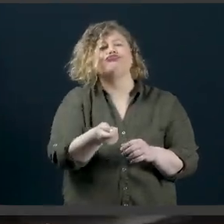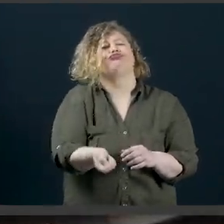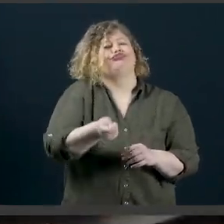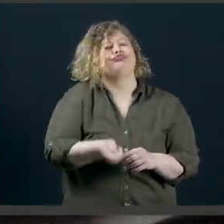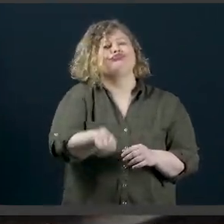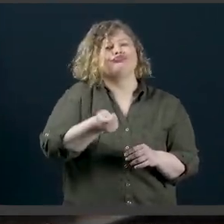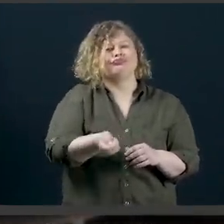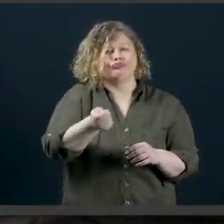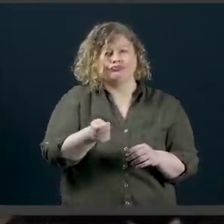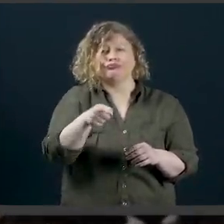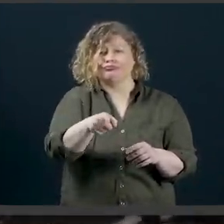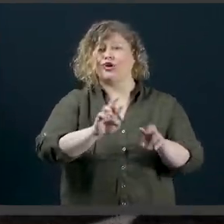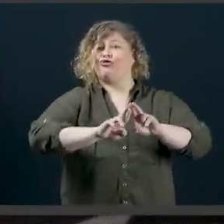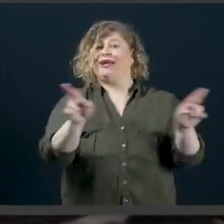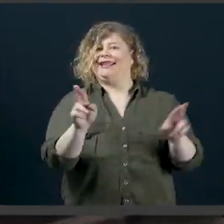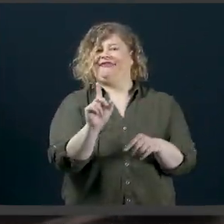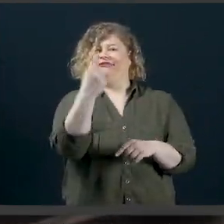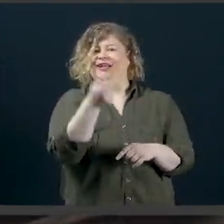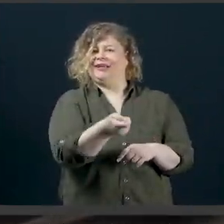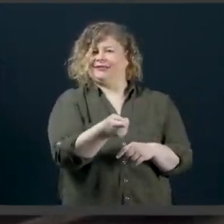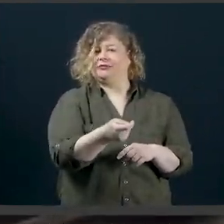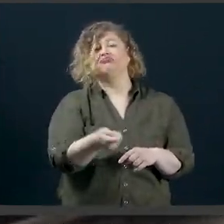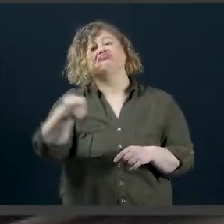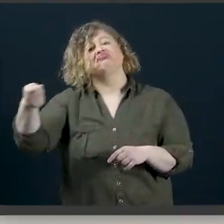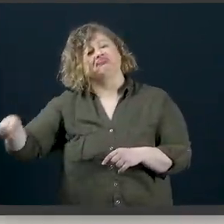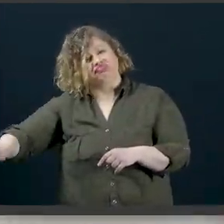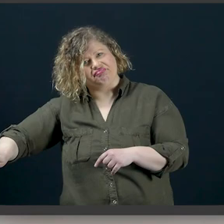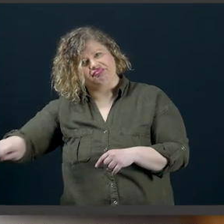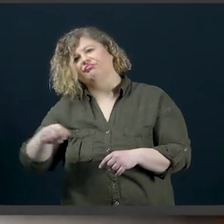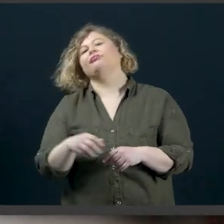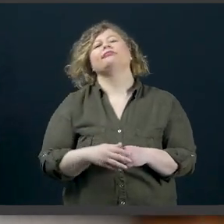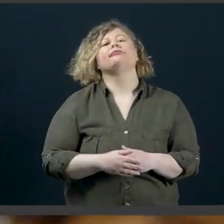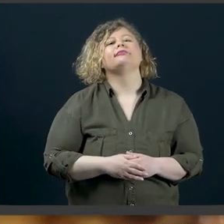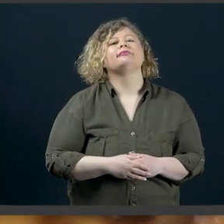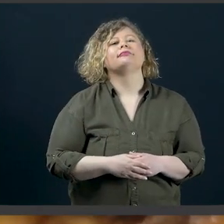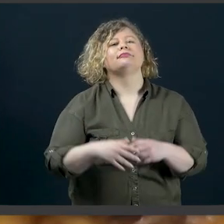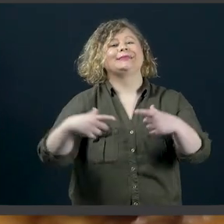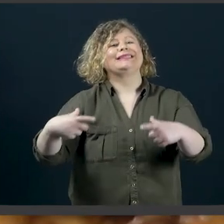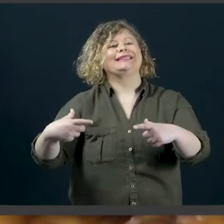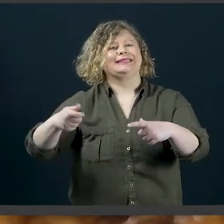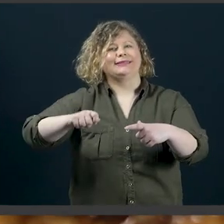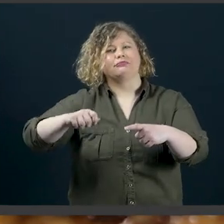stir the first bat is ready place your chicken yo in a dish